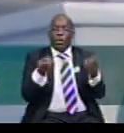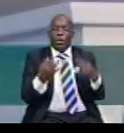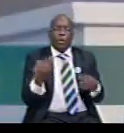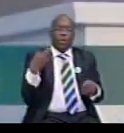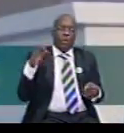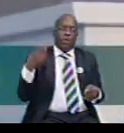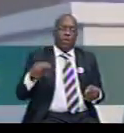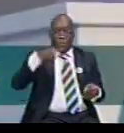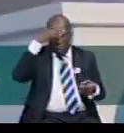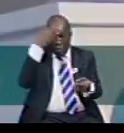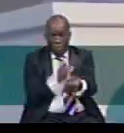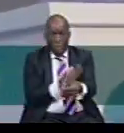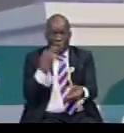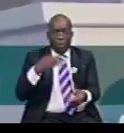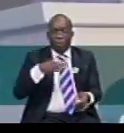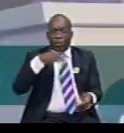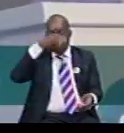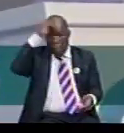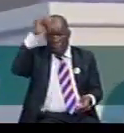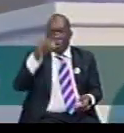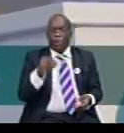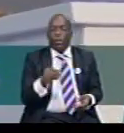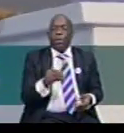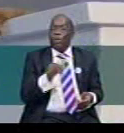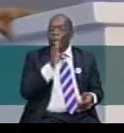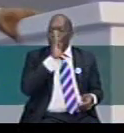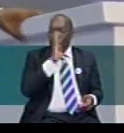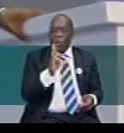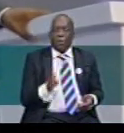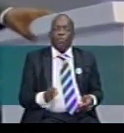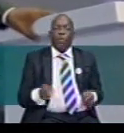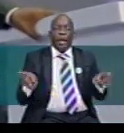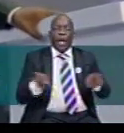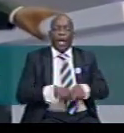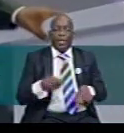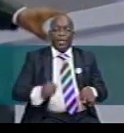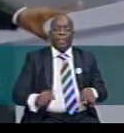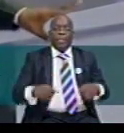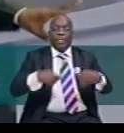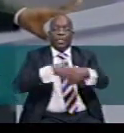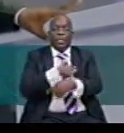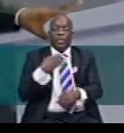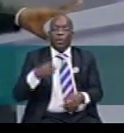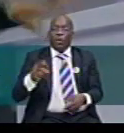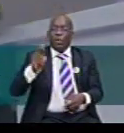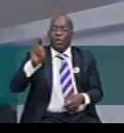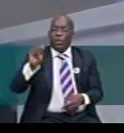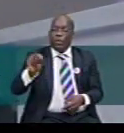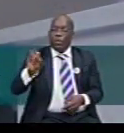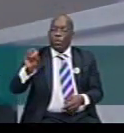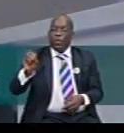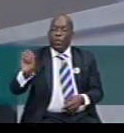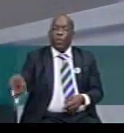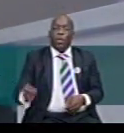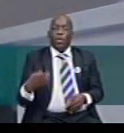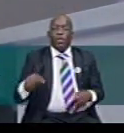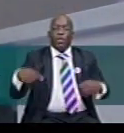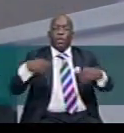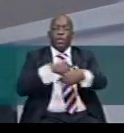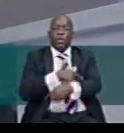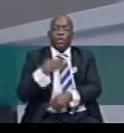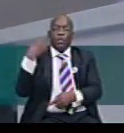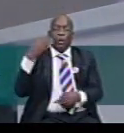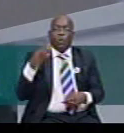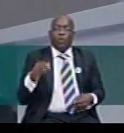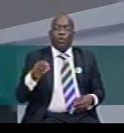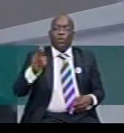Man be. As the days of Noah were, the days of Noah was the end